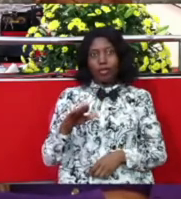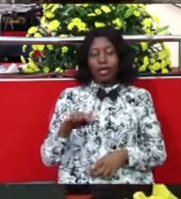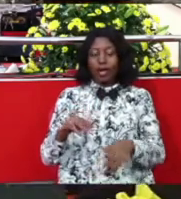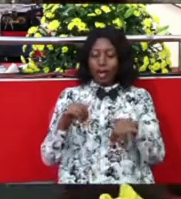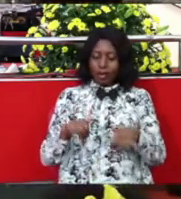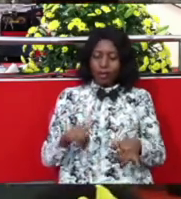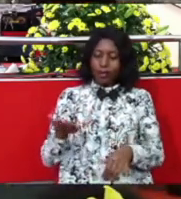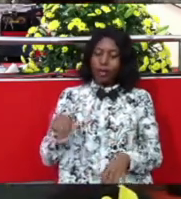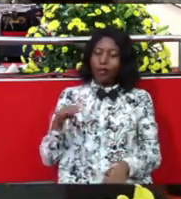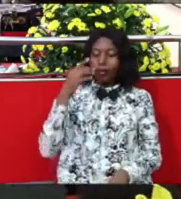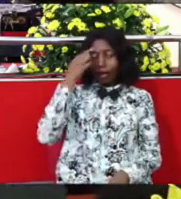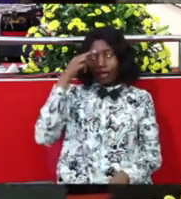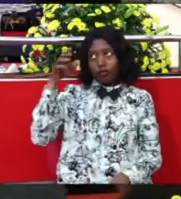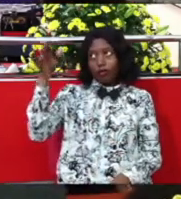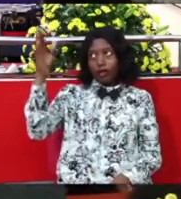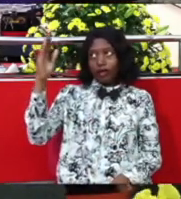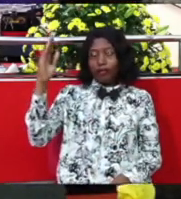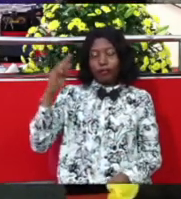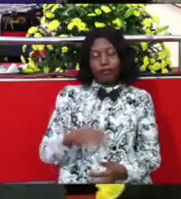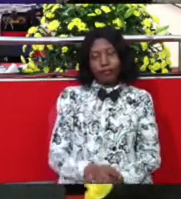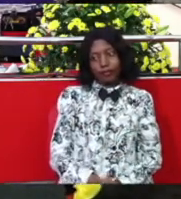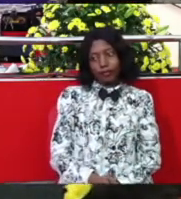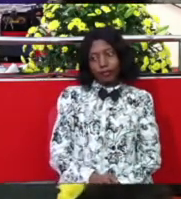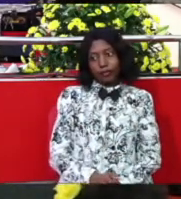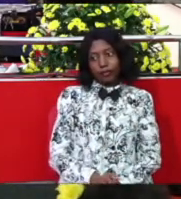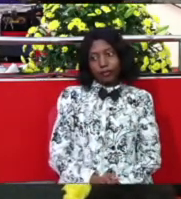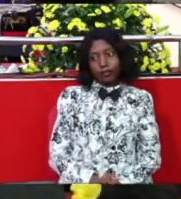ukawe mahali pake pa kuishi.